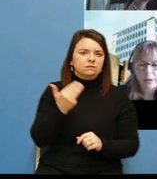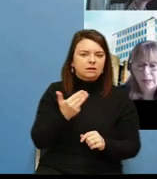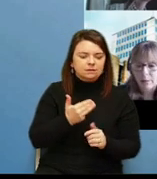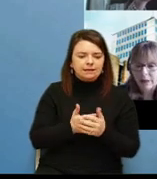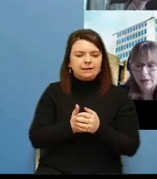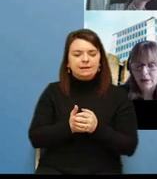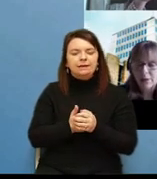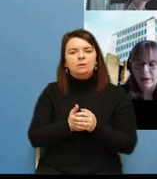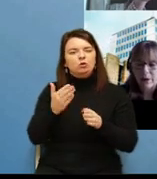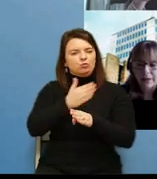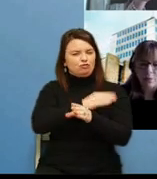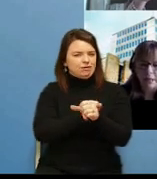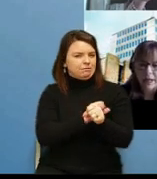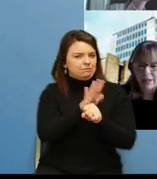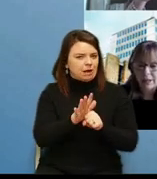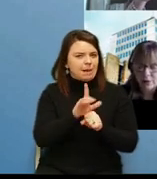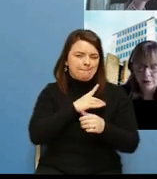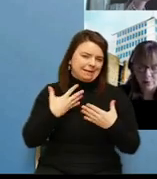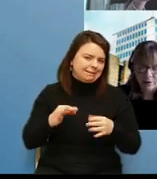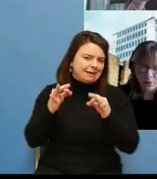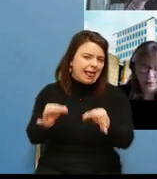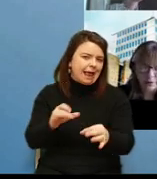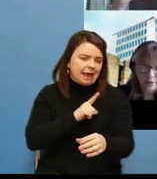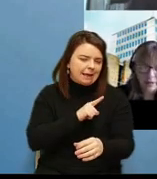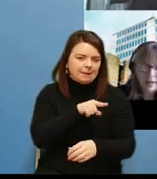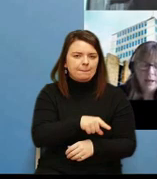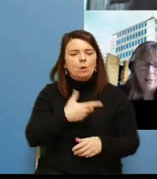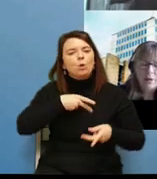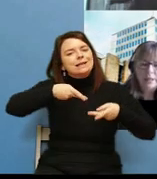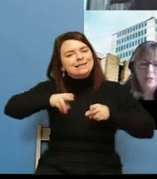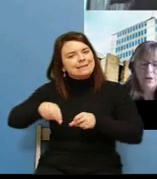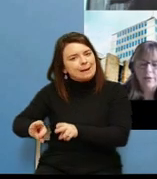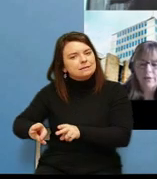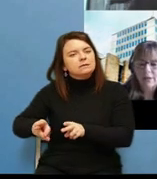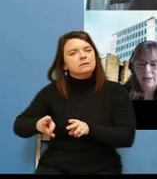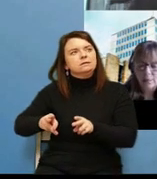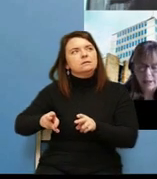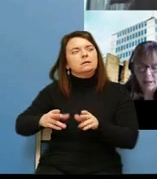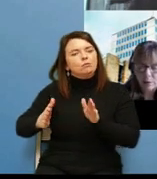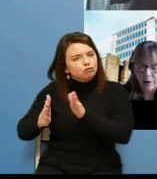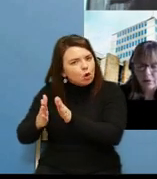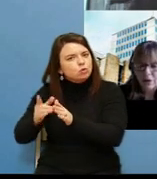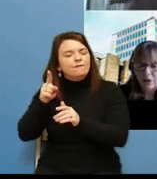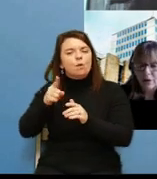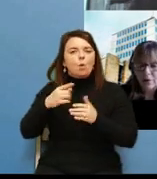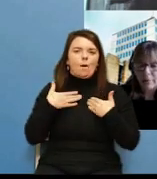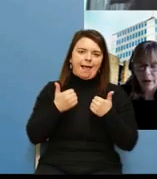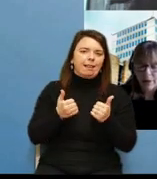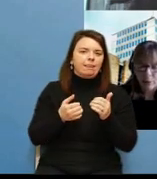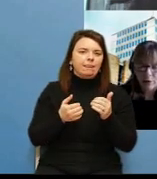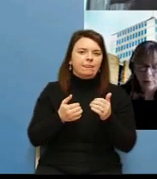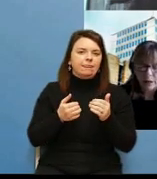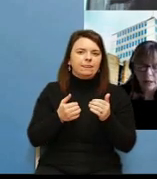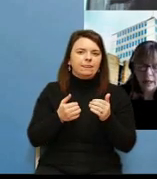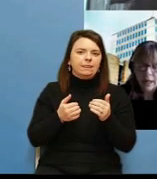was pre-pandemic, so hence some of the delays with some of this work. But the idea was to have a systematic approach to